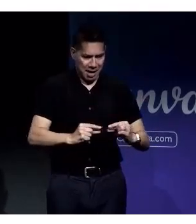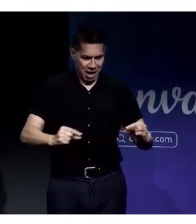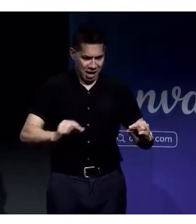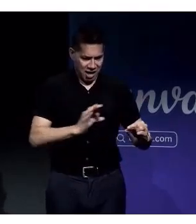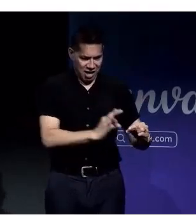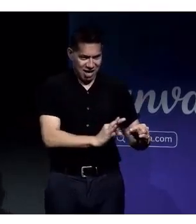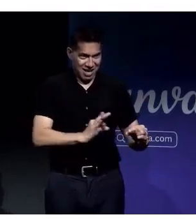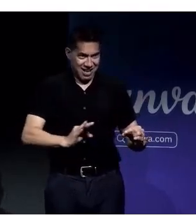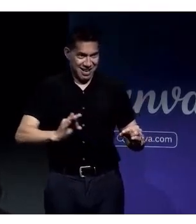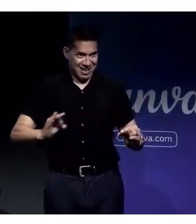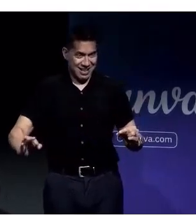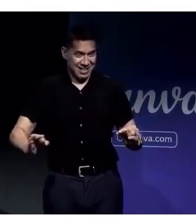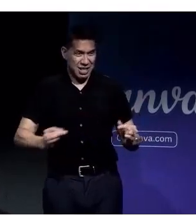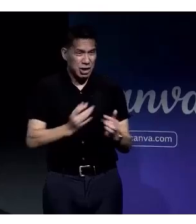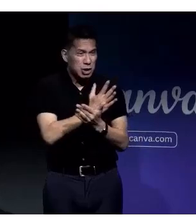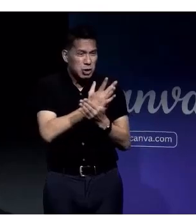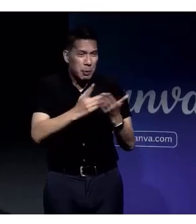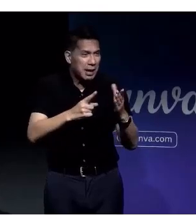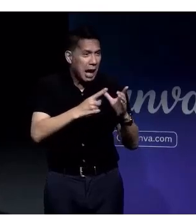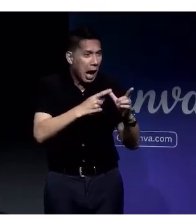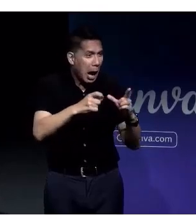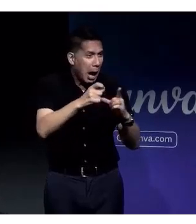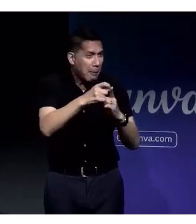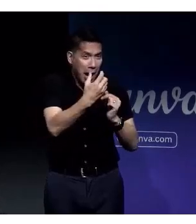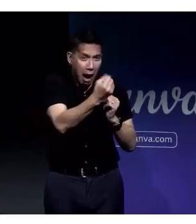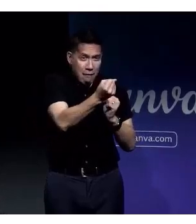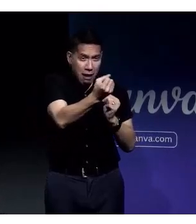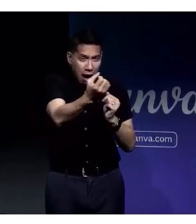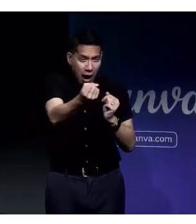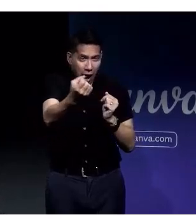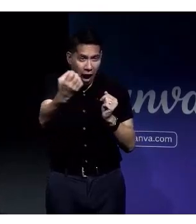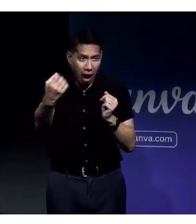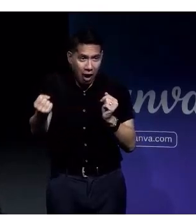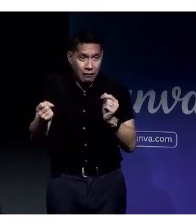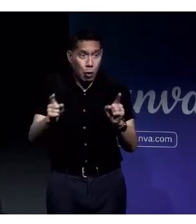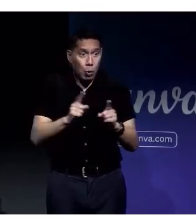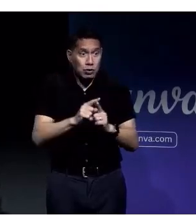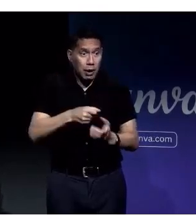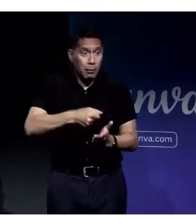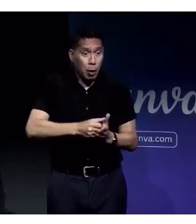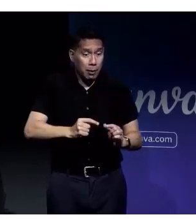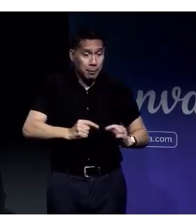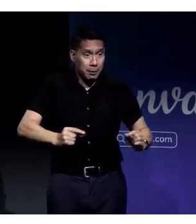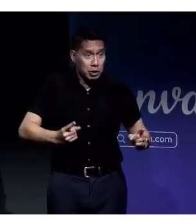find in so many apps that also doesn't change size.